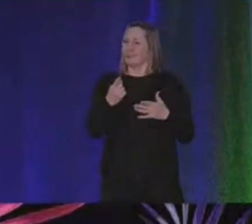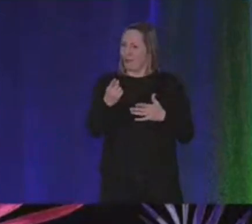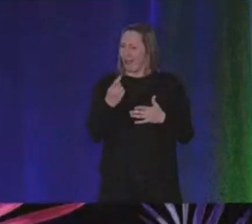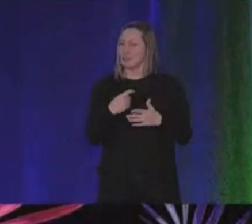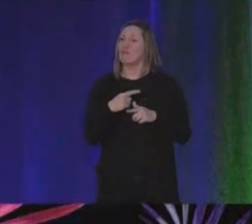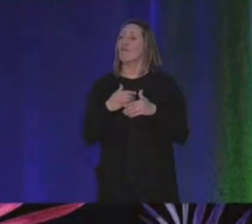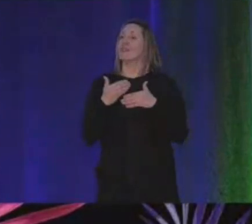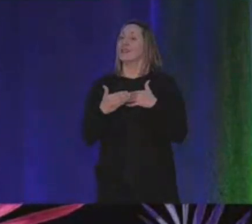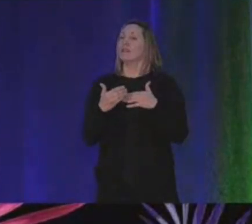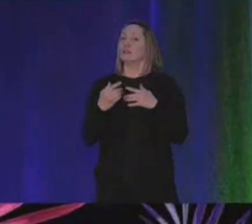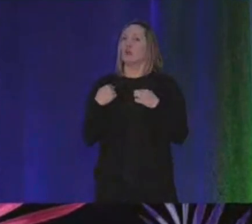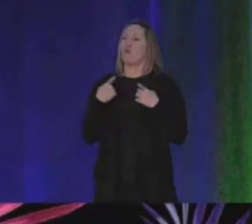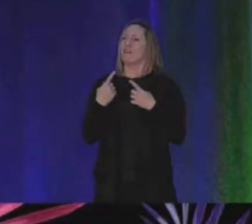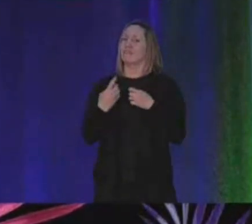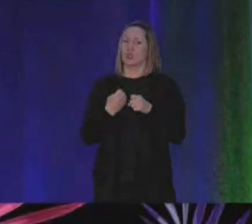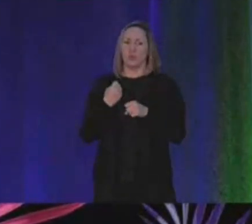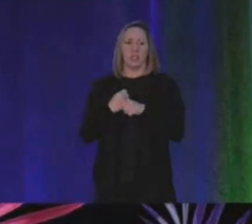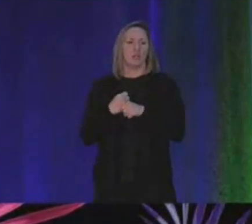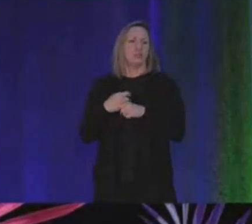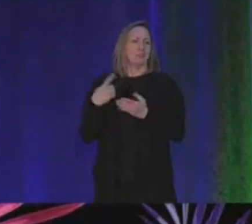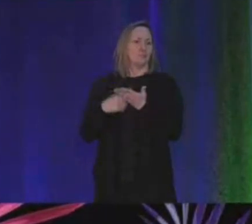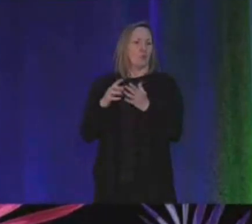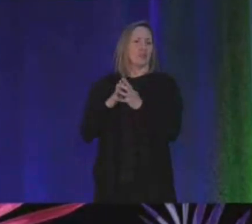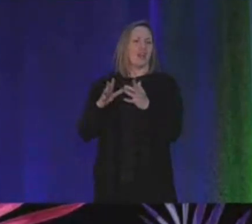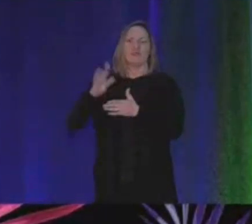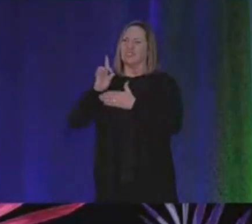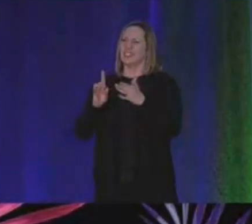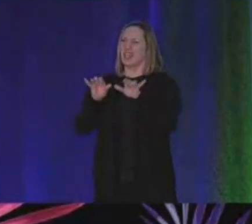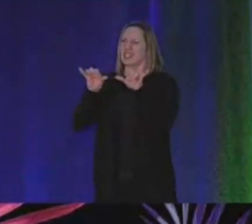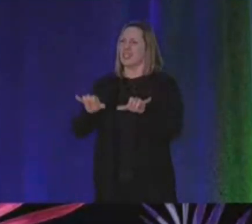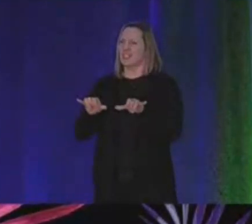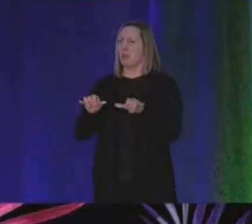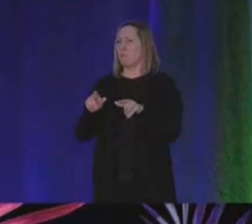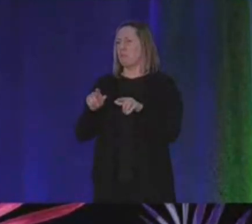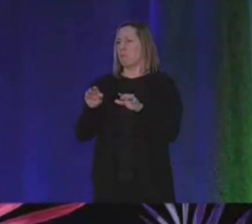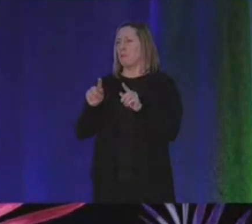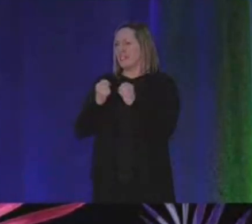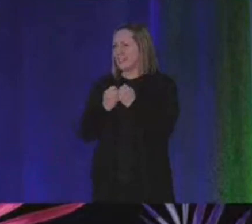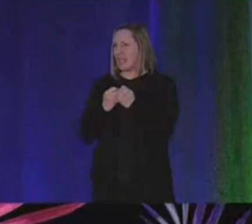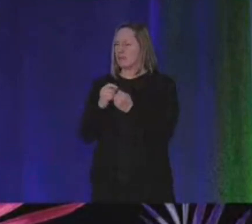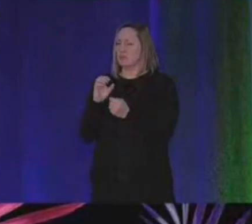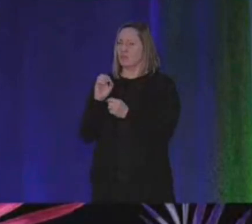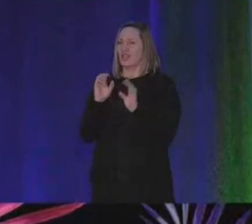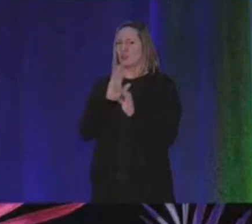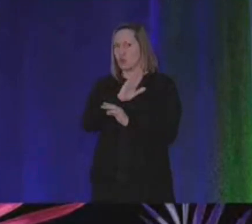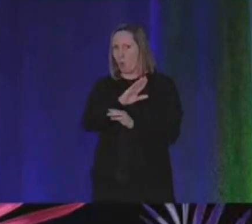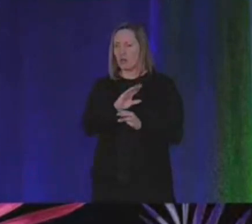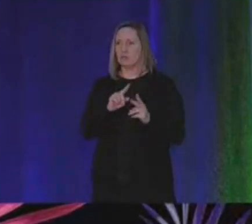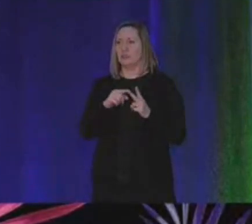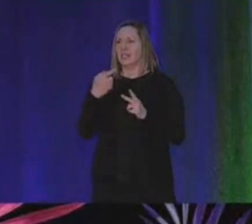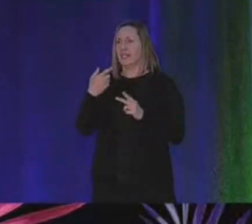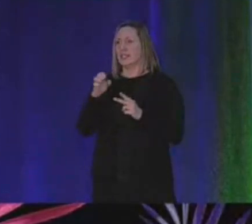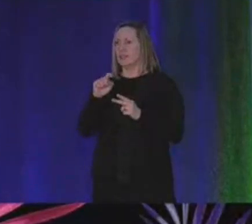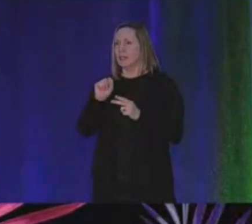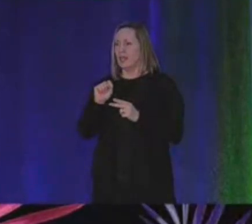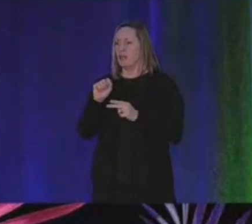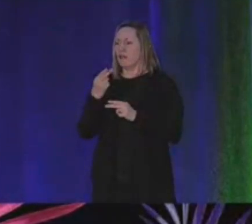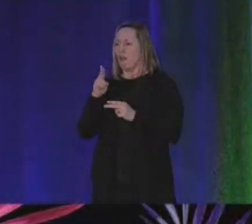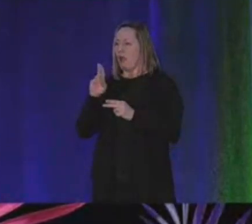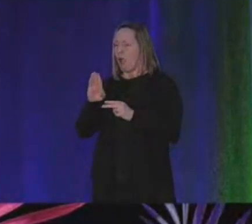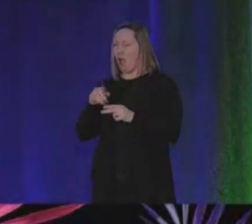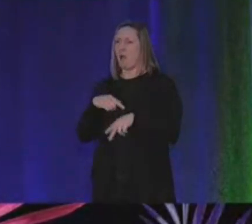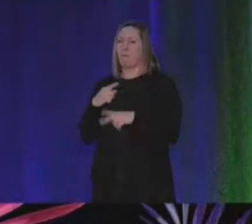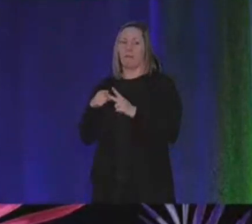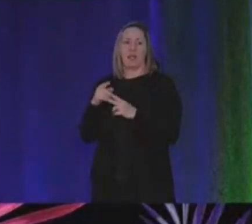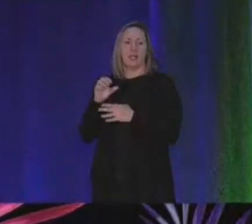few years, I've spoken to a lot of design system teams from companies like Optimizely, companies like GitHub, Segment, and Shopify. And there